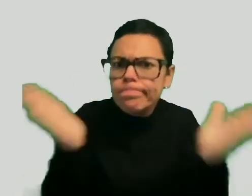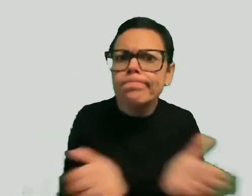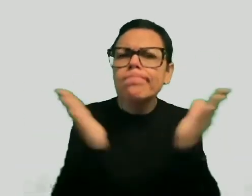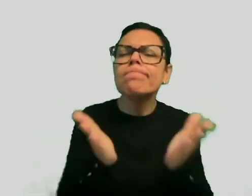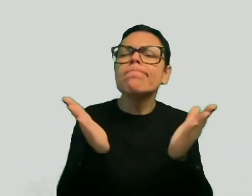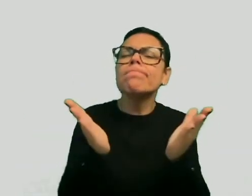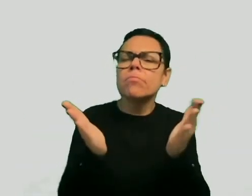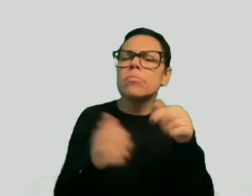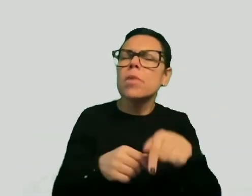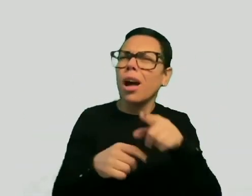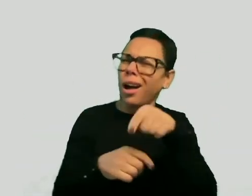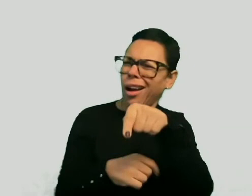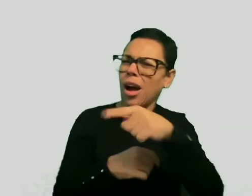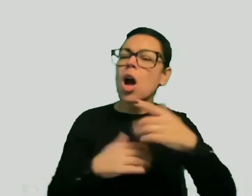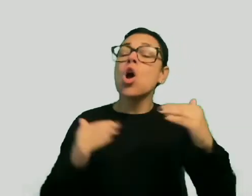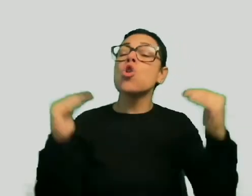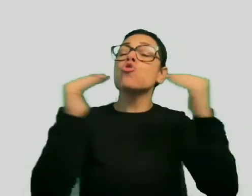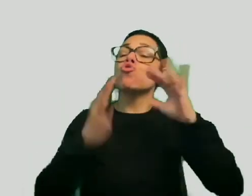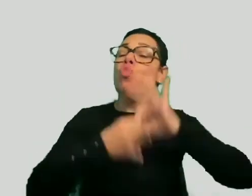maybe also a controversial one.